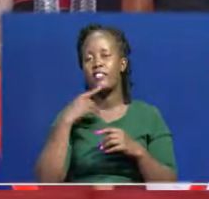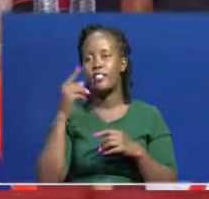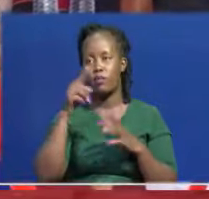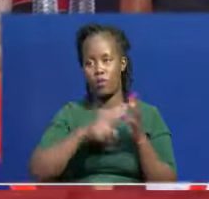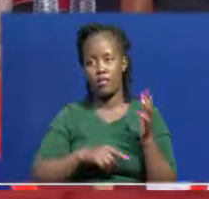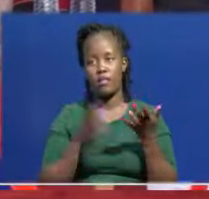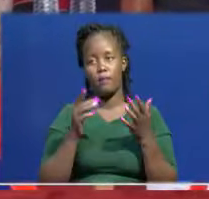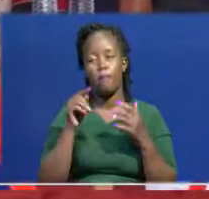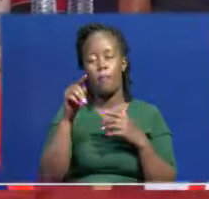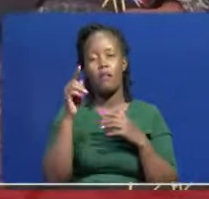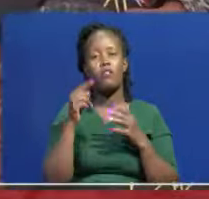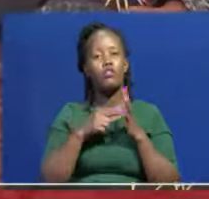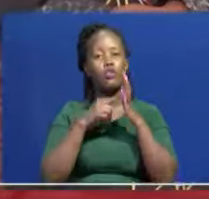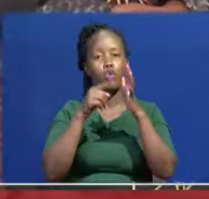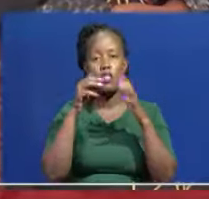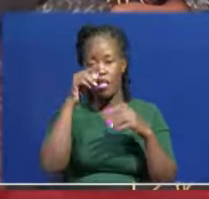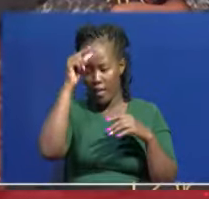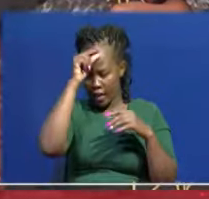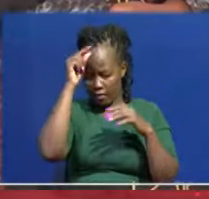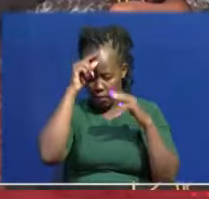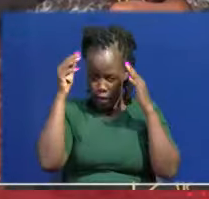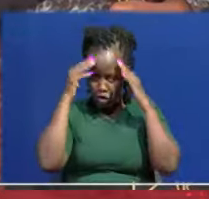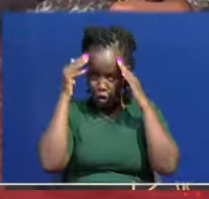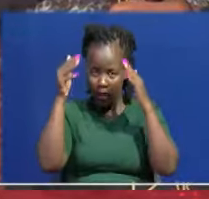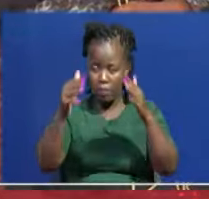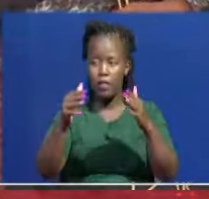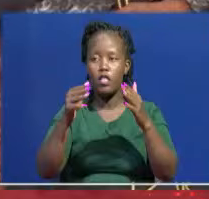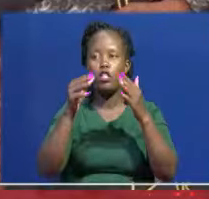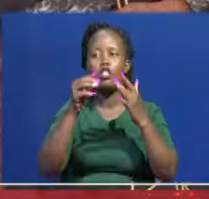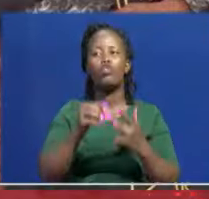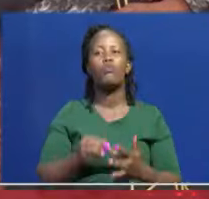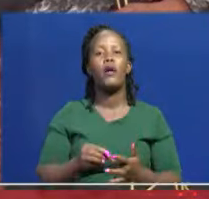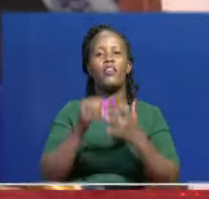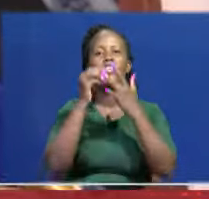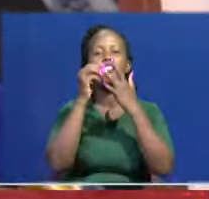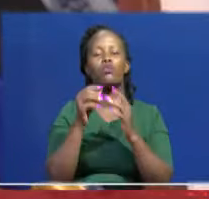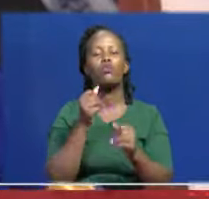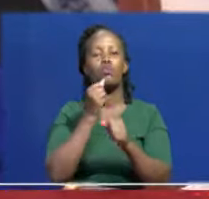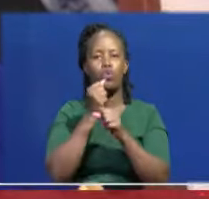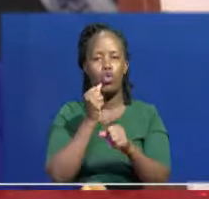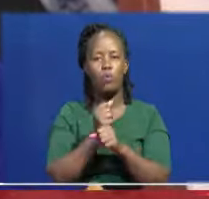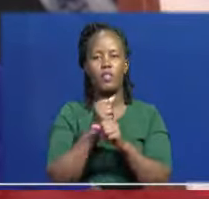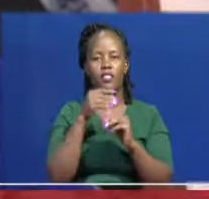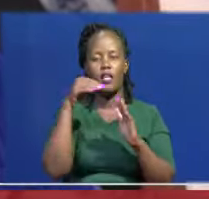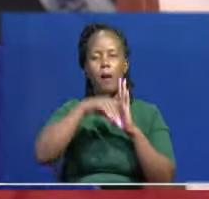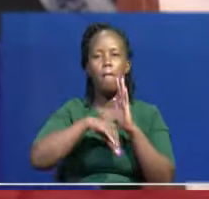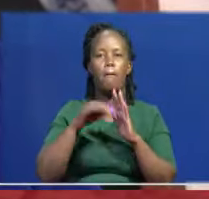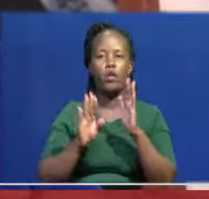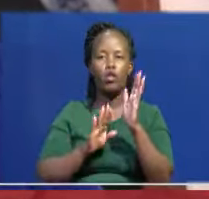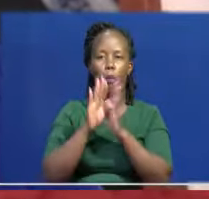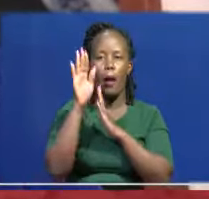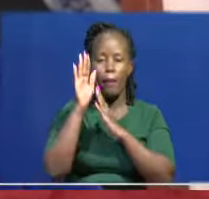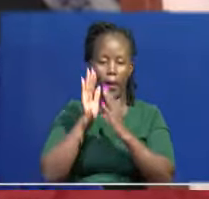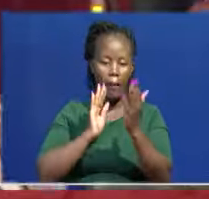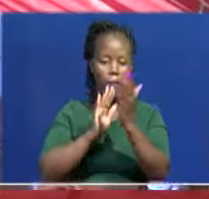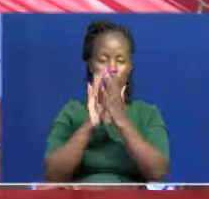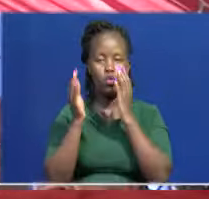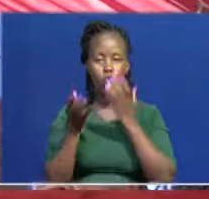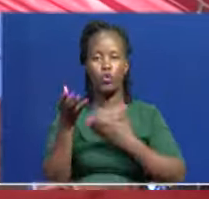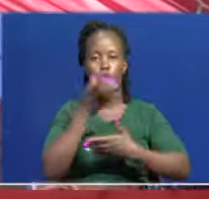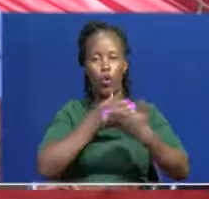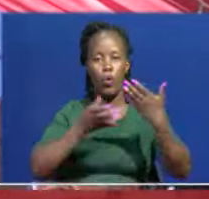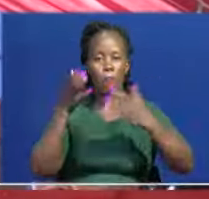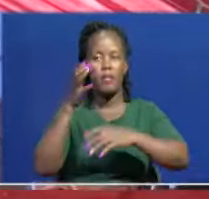initiative underscores the government's commitment to prioritizing artisan jobs as part of its bottom-up approach to economic